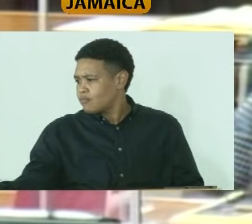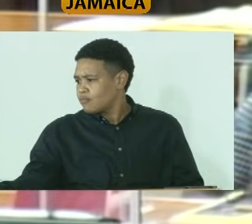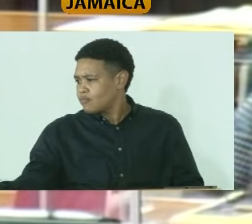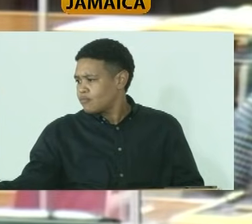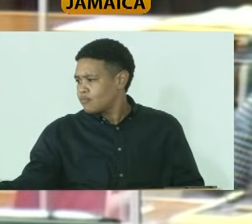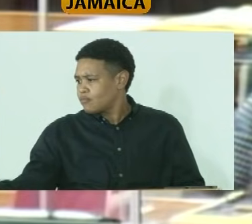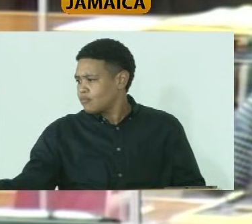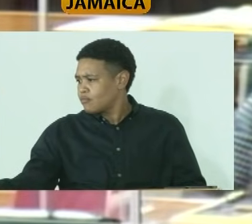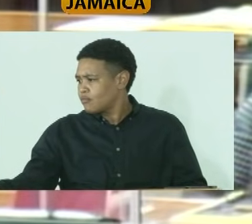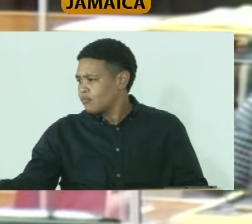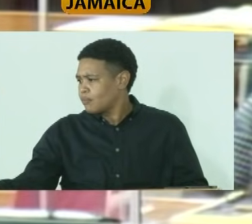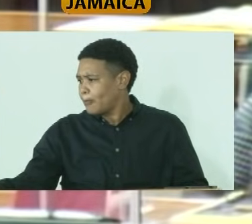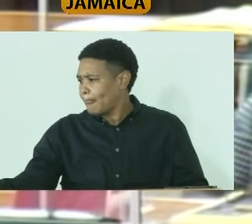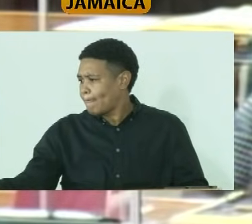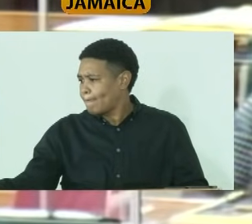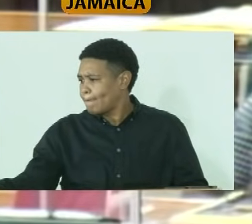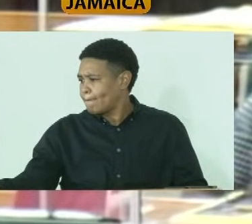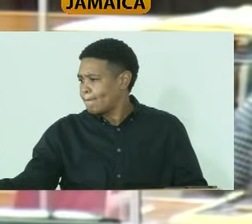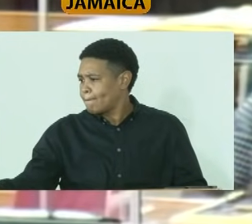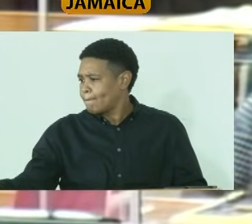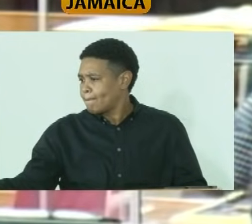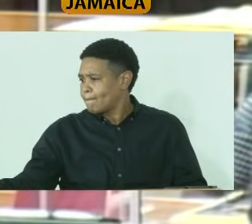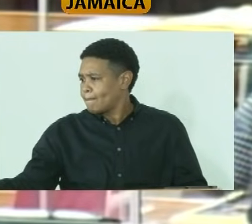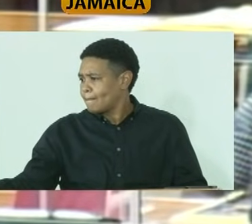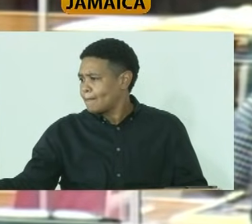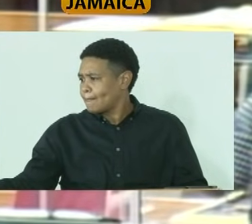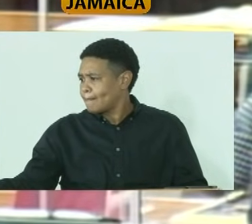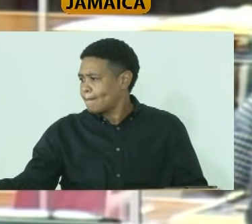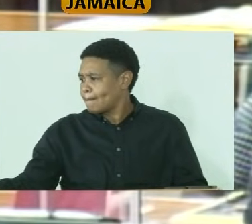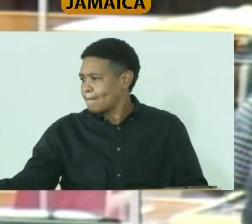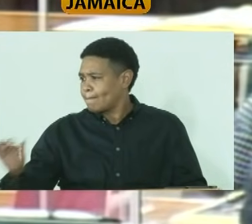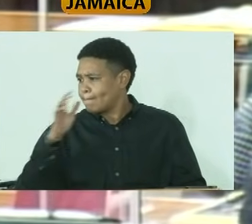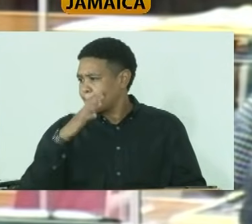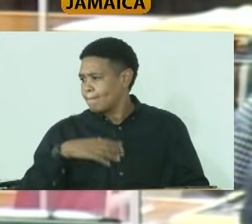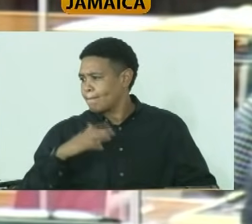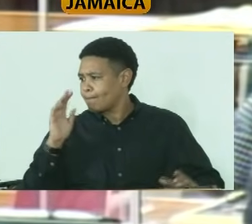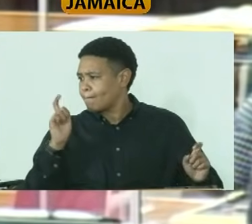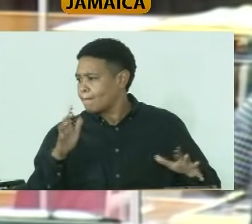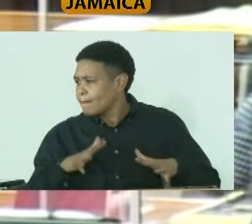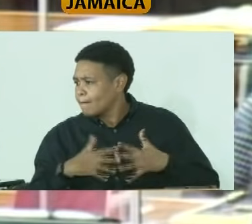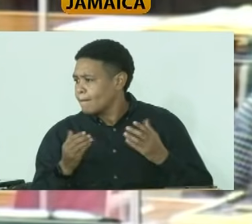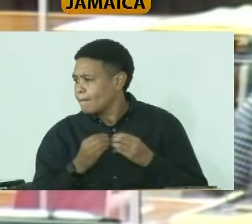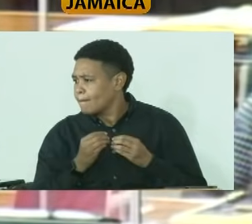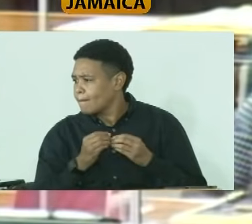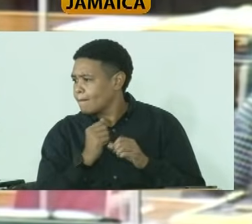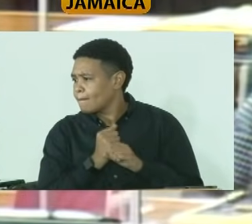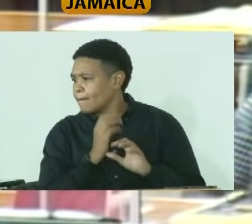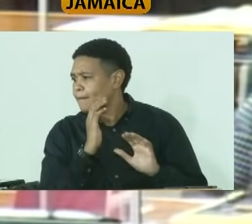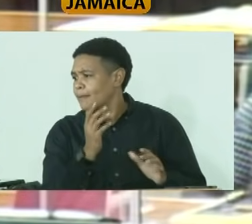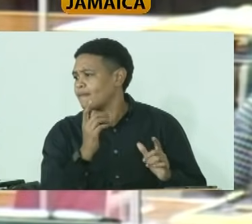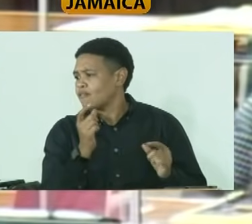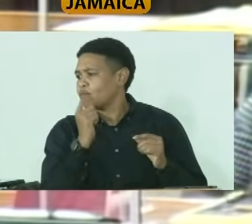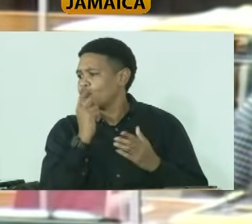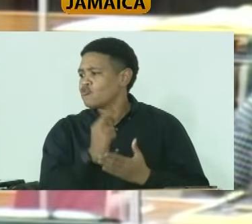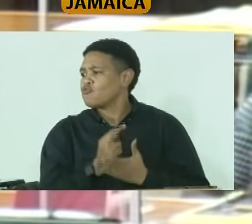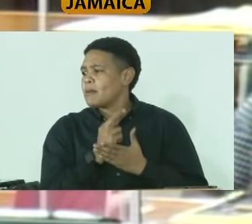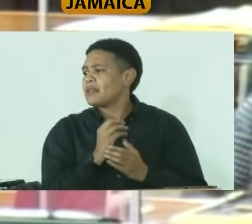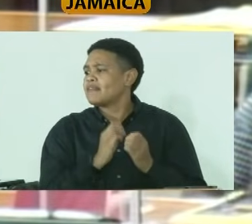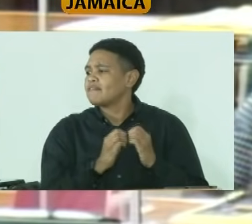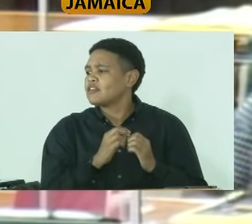Madam Speaker, there is still much more work to be done in terms of rehabilitating the